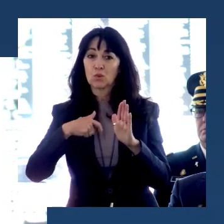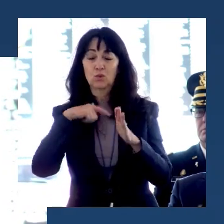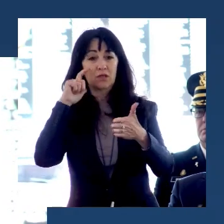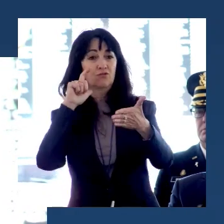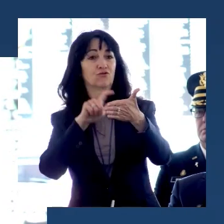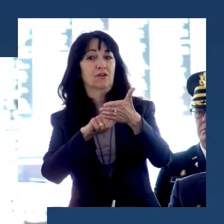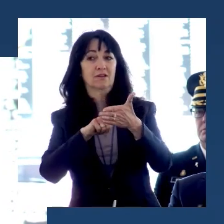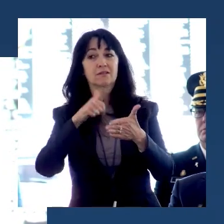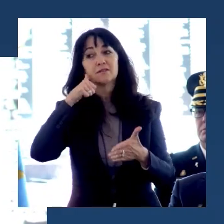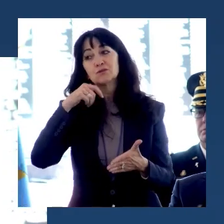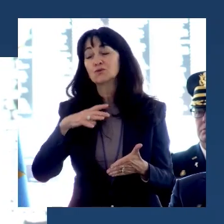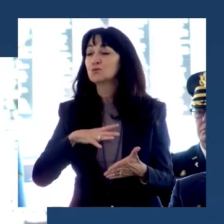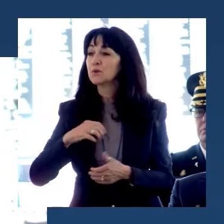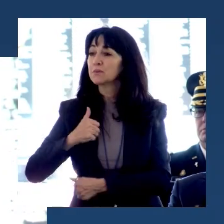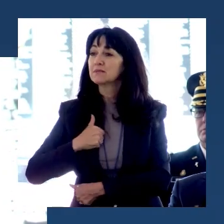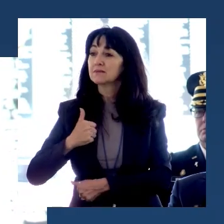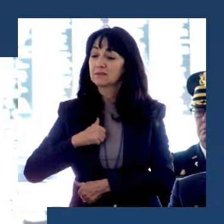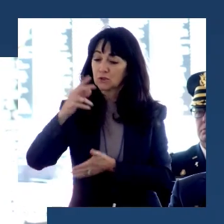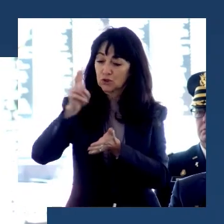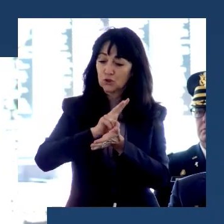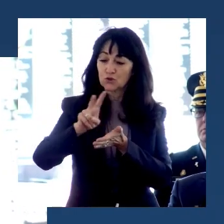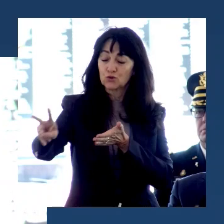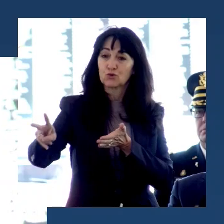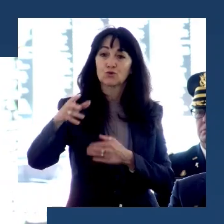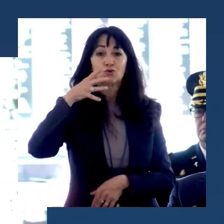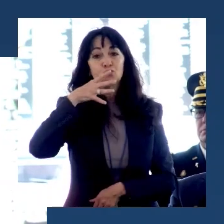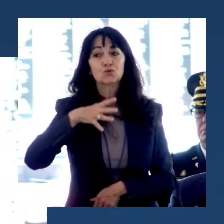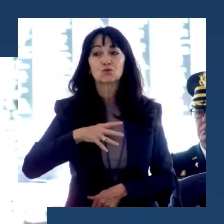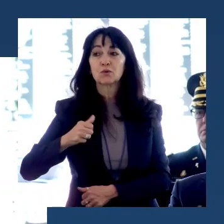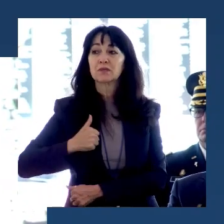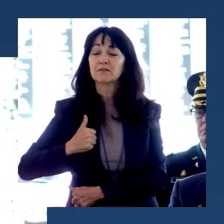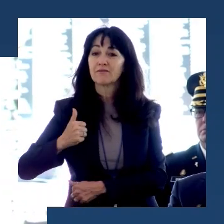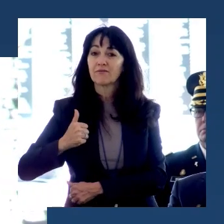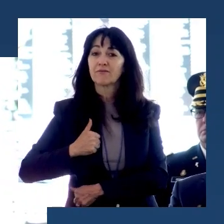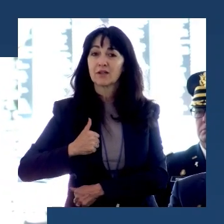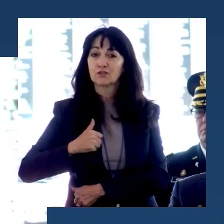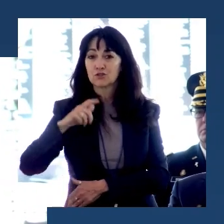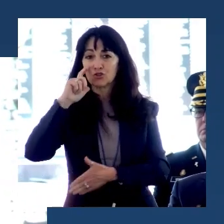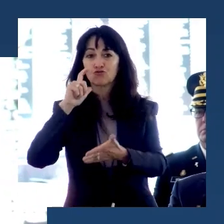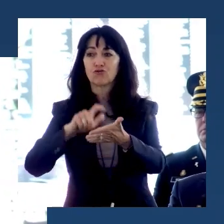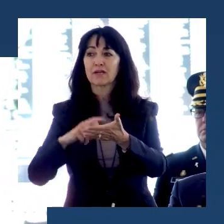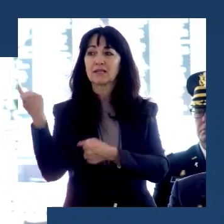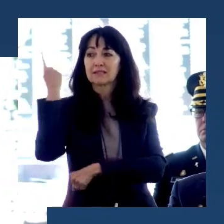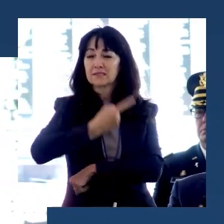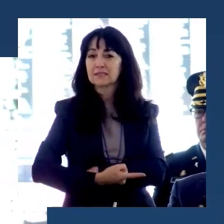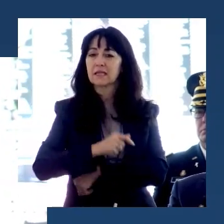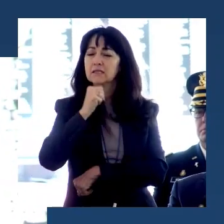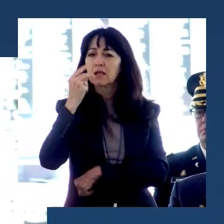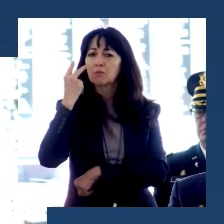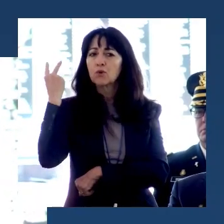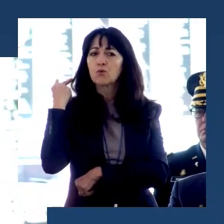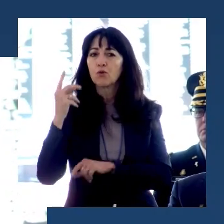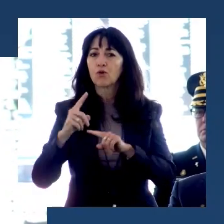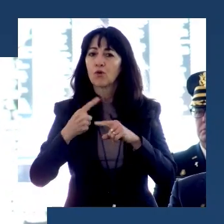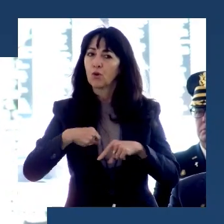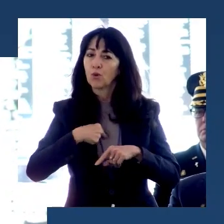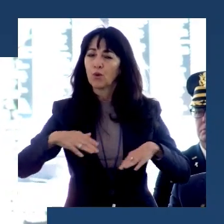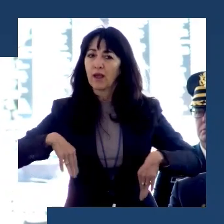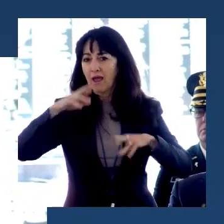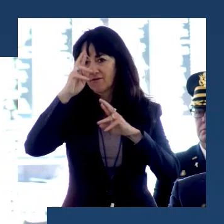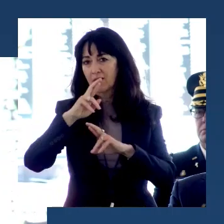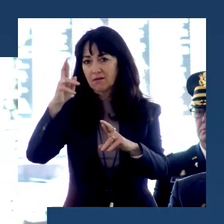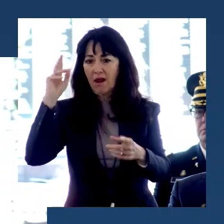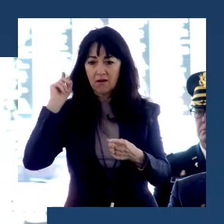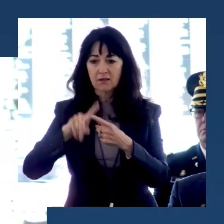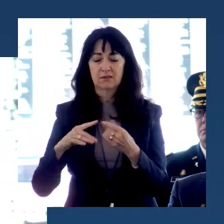In 2 weeks is Women Veterans Recognition Day. It's not a Memorial Day, it's a recognition day. And we haven't honored it yet until now